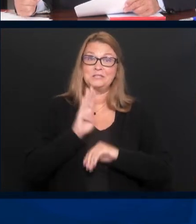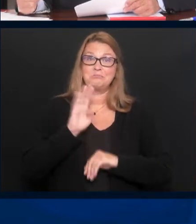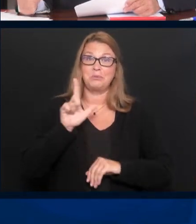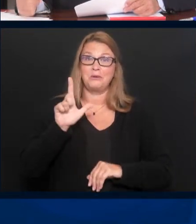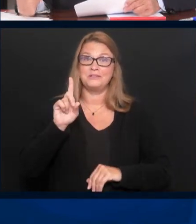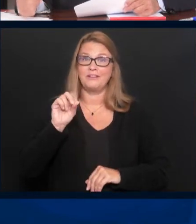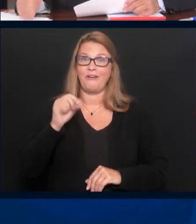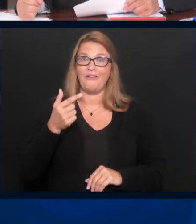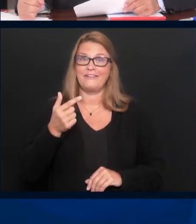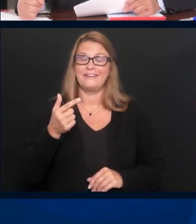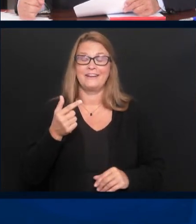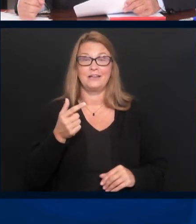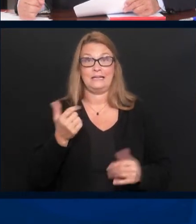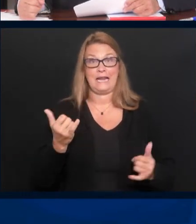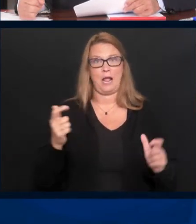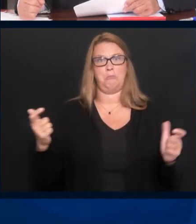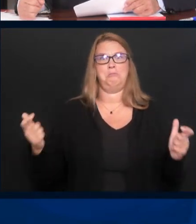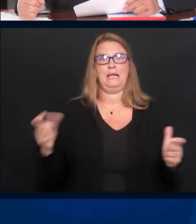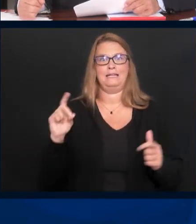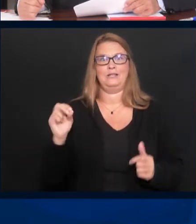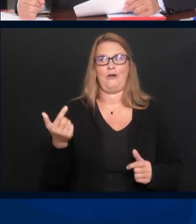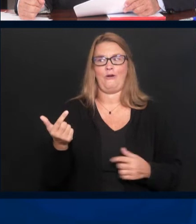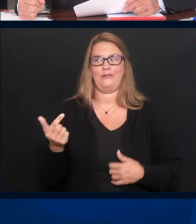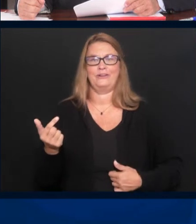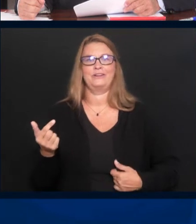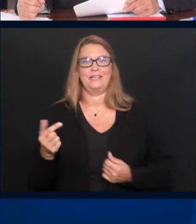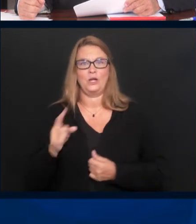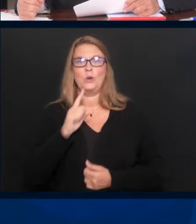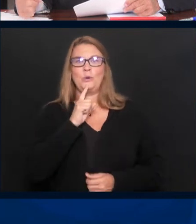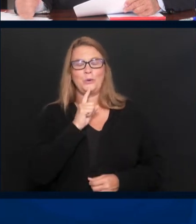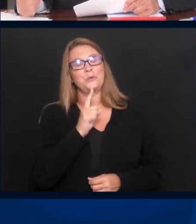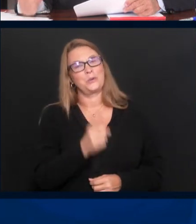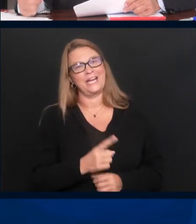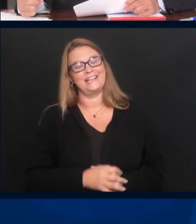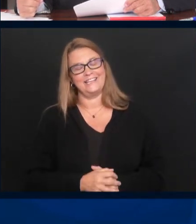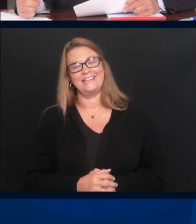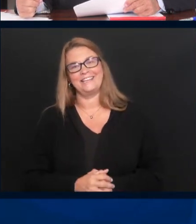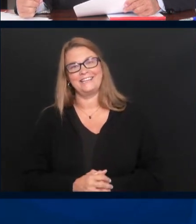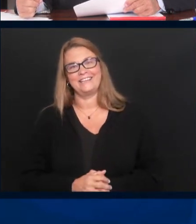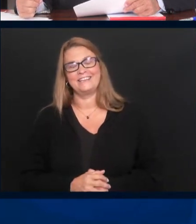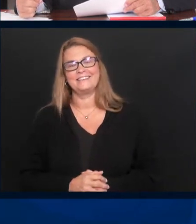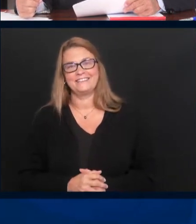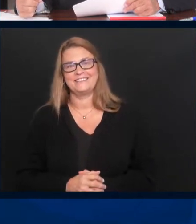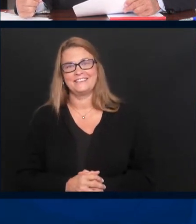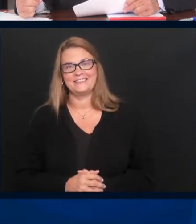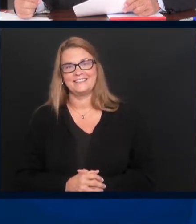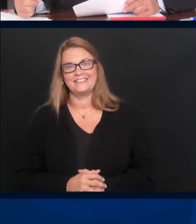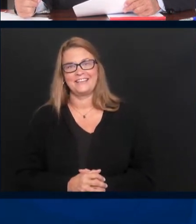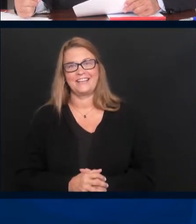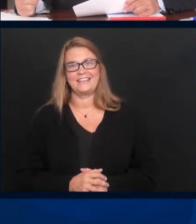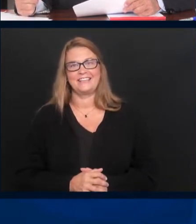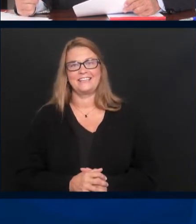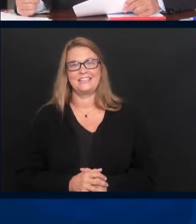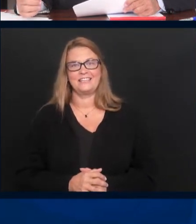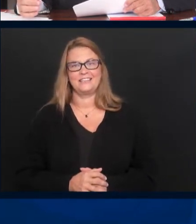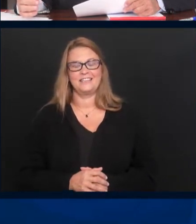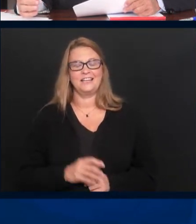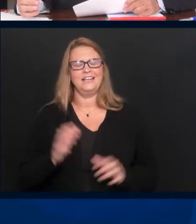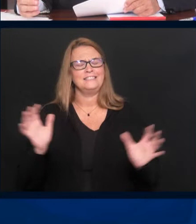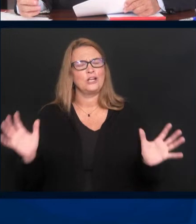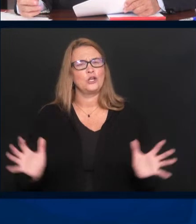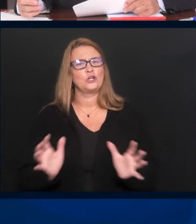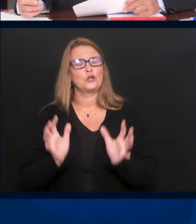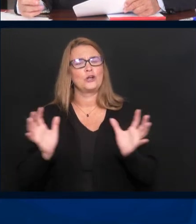to be a big English bulldog, really and truly, how could it be better, for somebody to just be